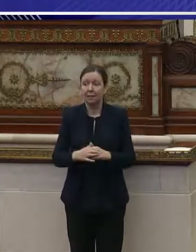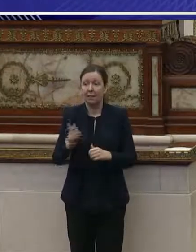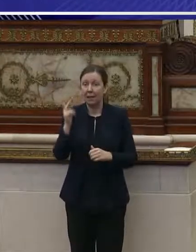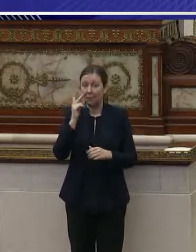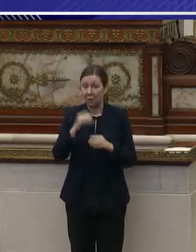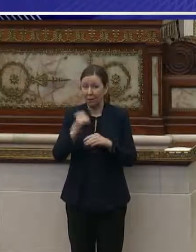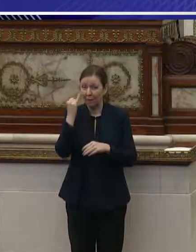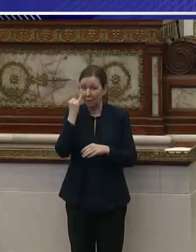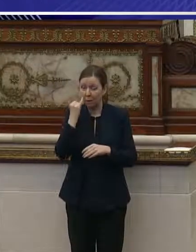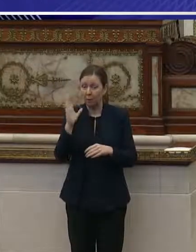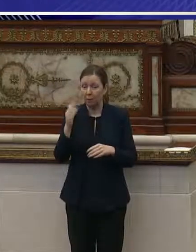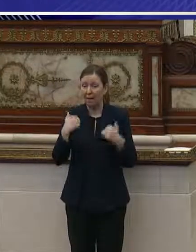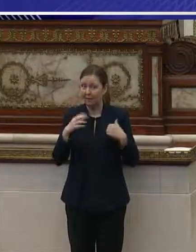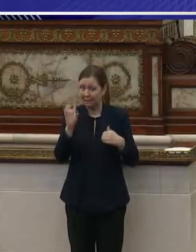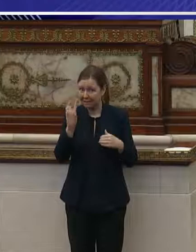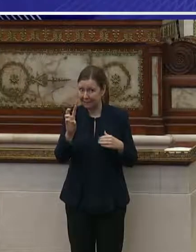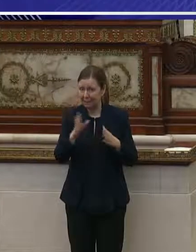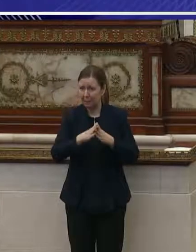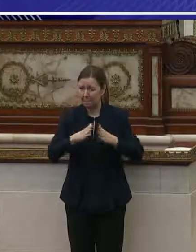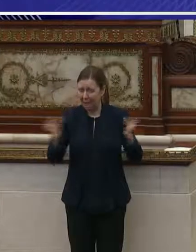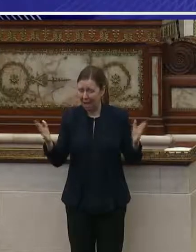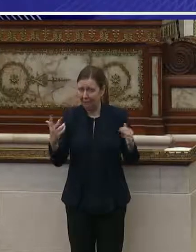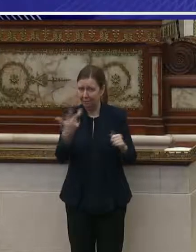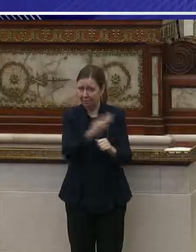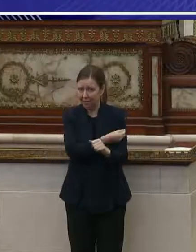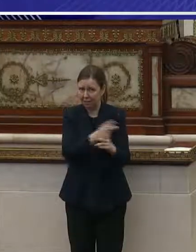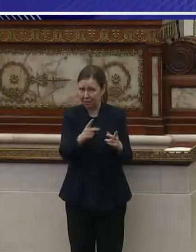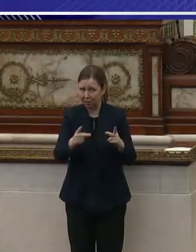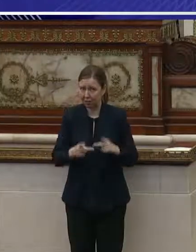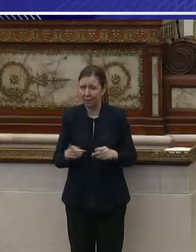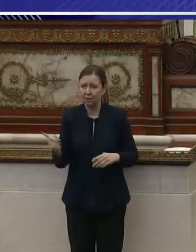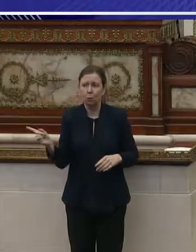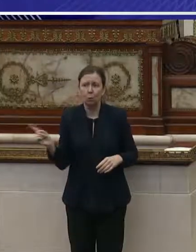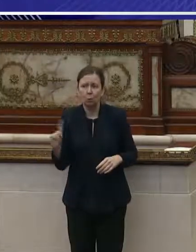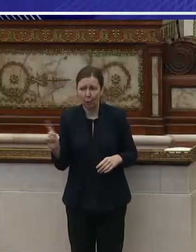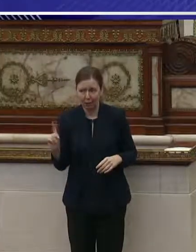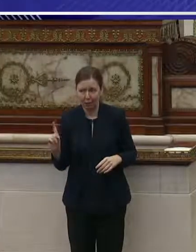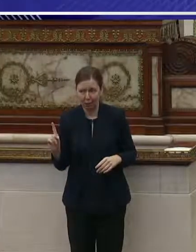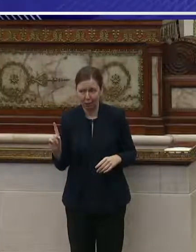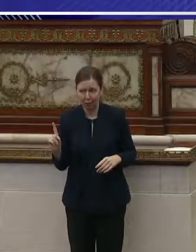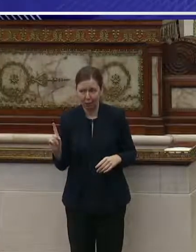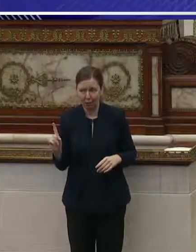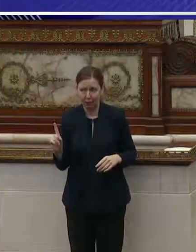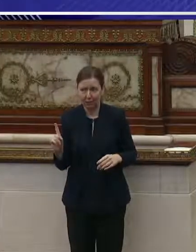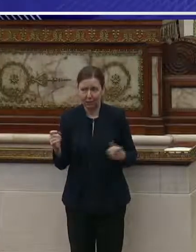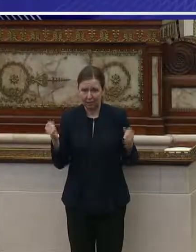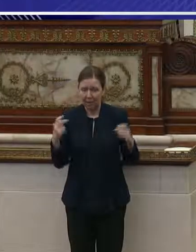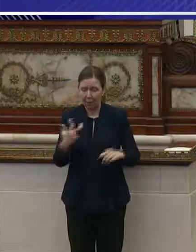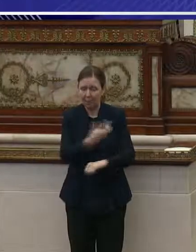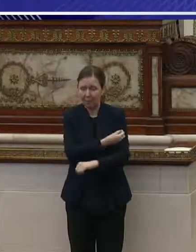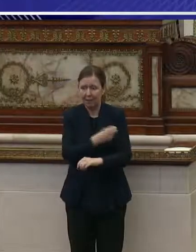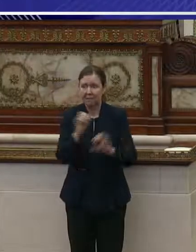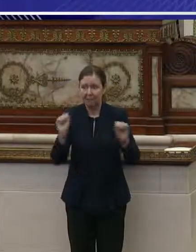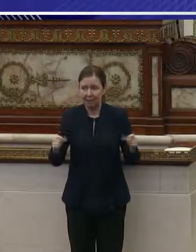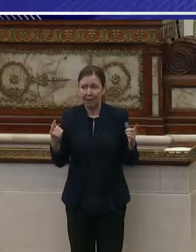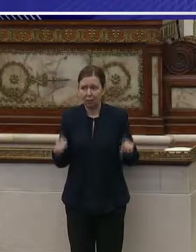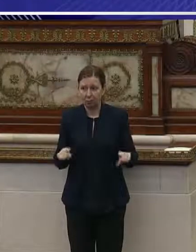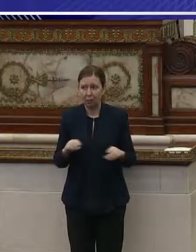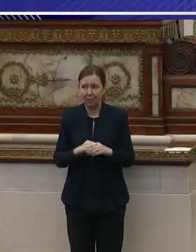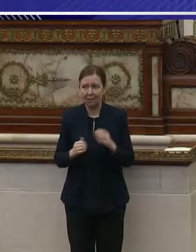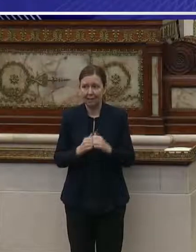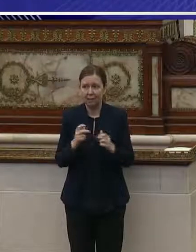6 mass sites for vaccination. Do you know where those 6 sites are, and do you know the amount of vaccinations that could occur in each